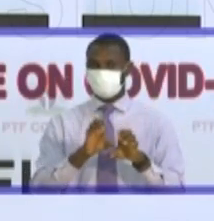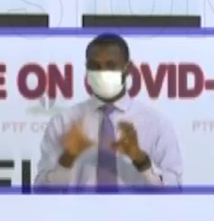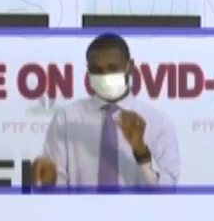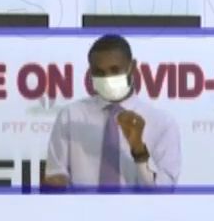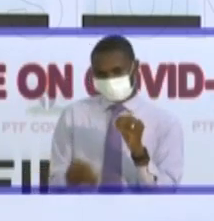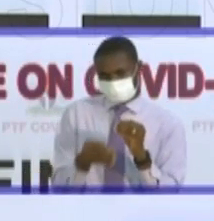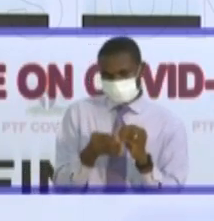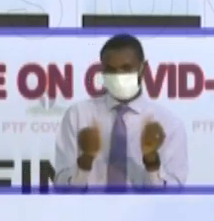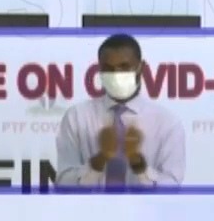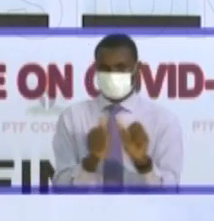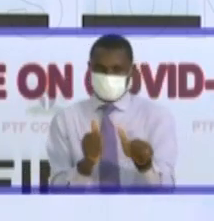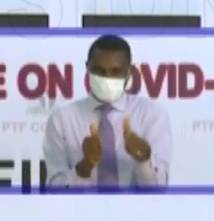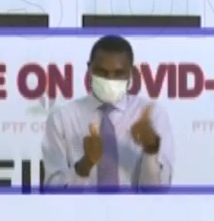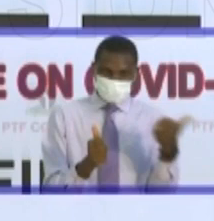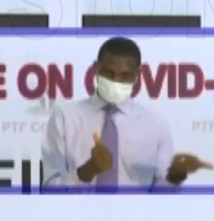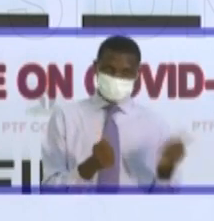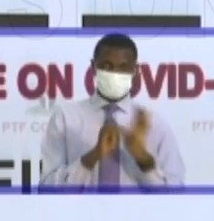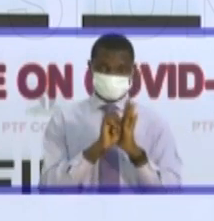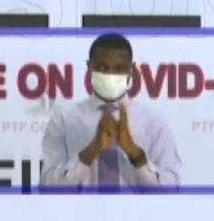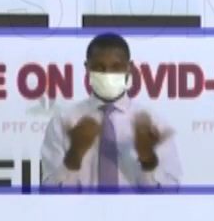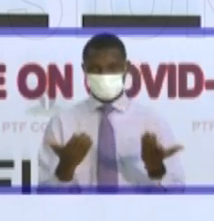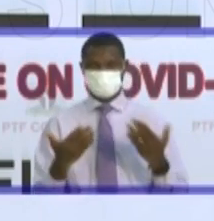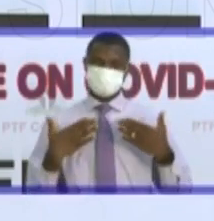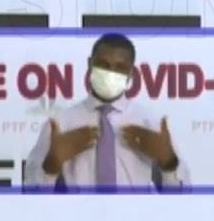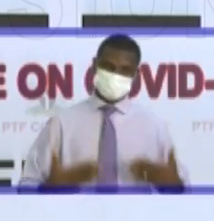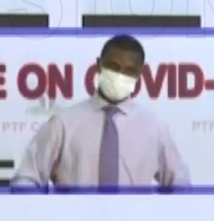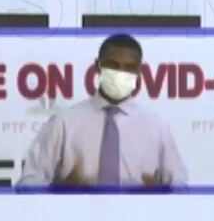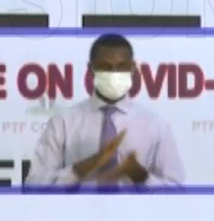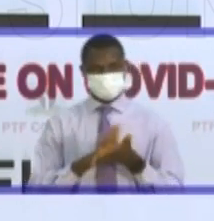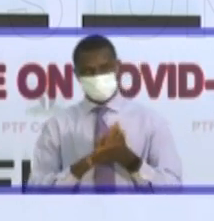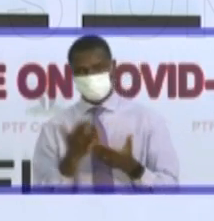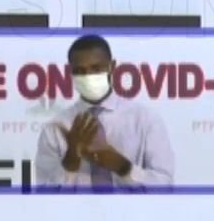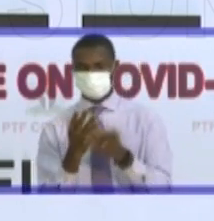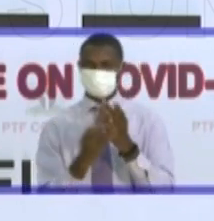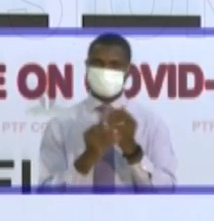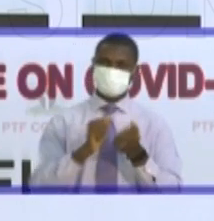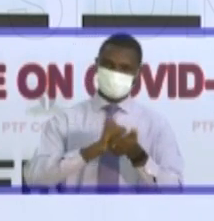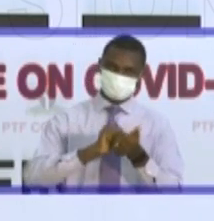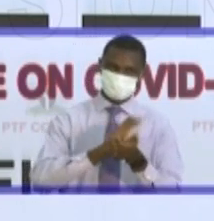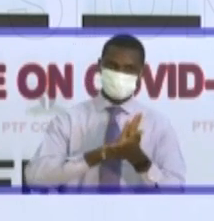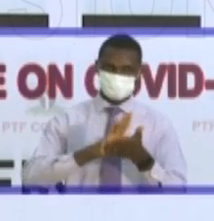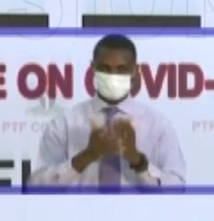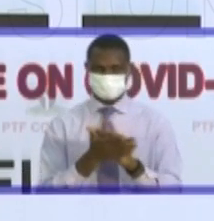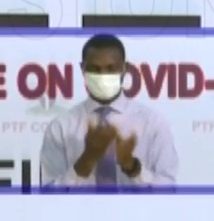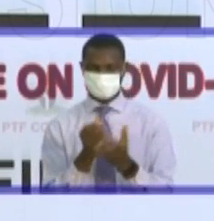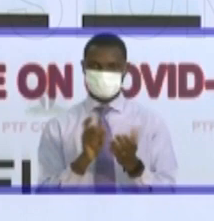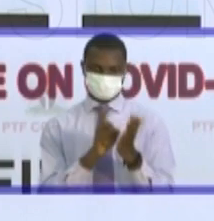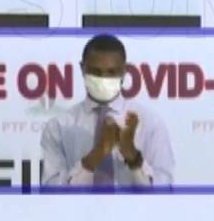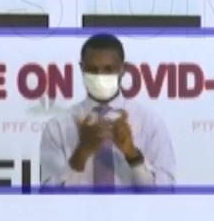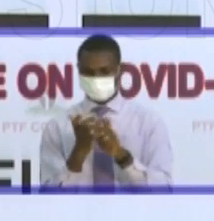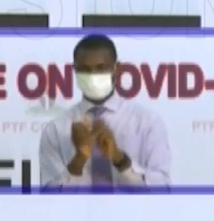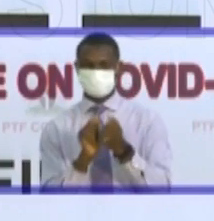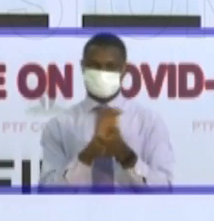combination those other measures that we know help, such as hand washing, hand disinfection,